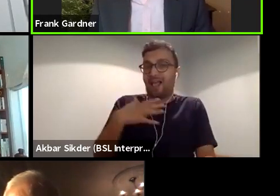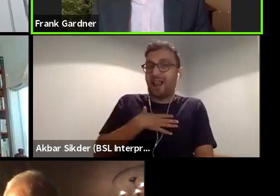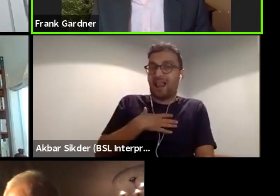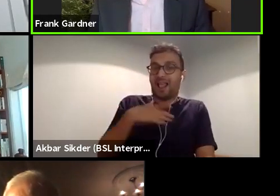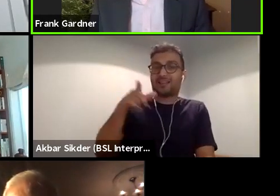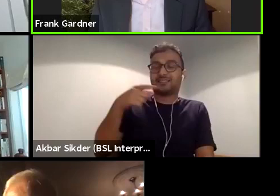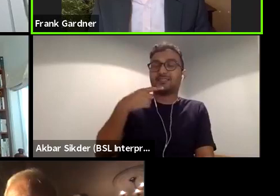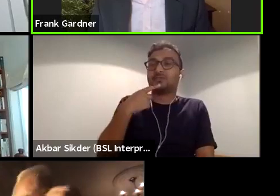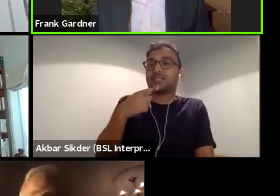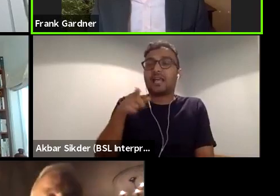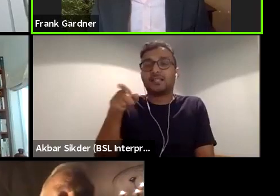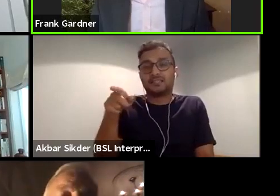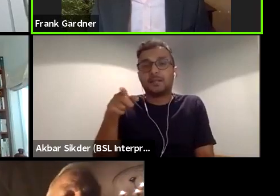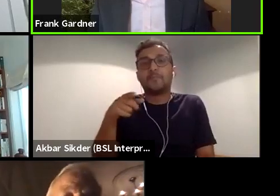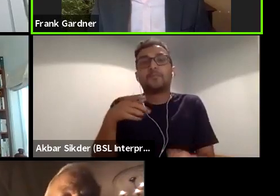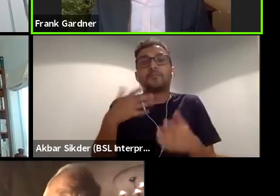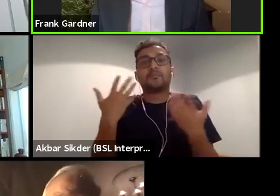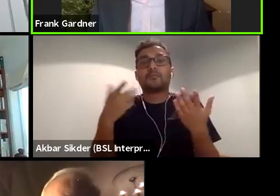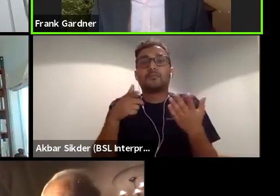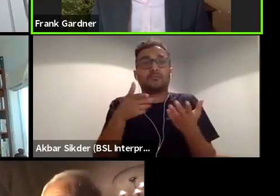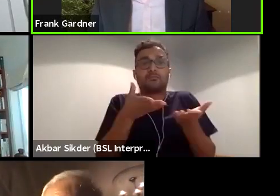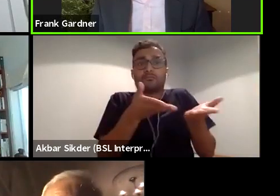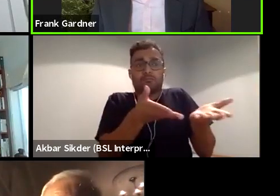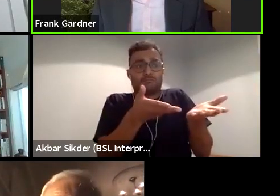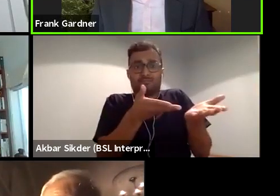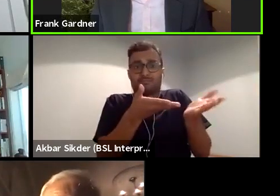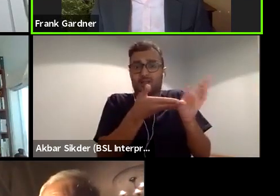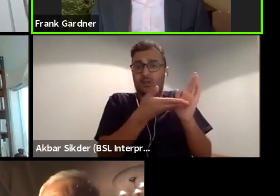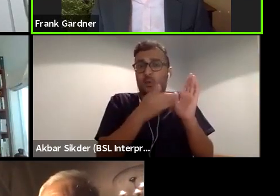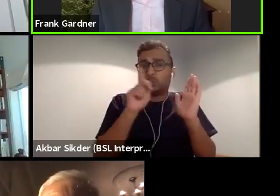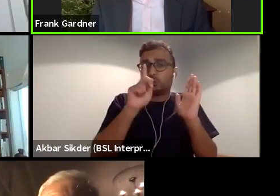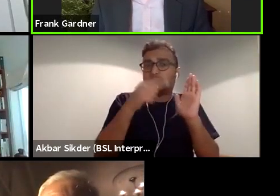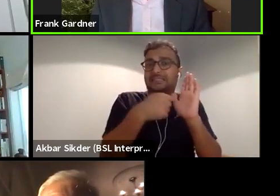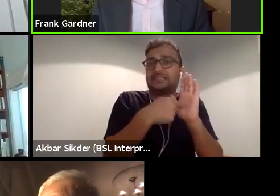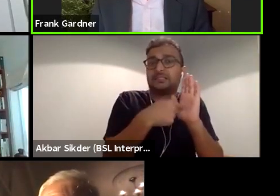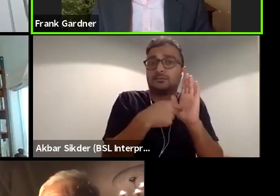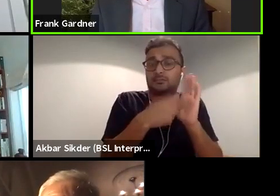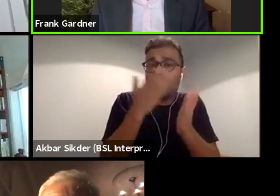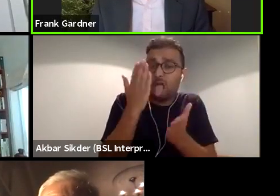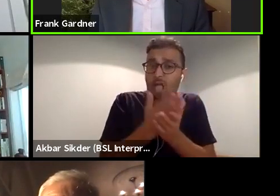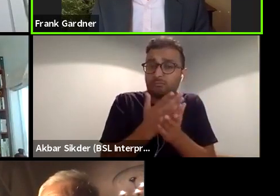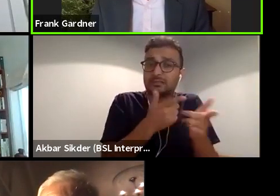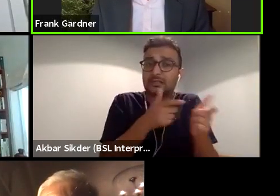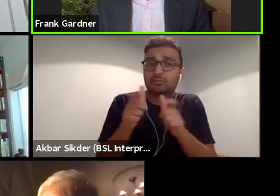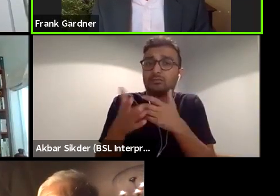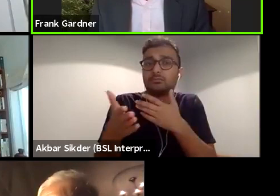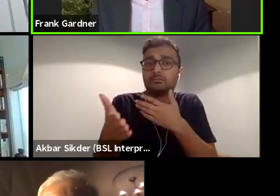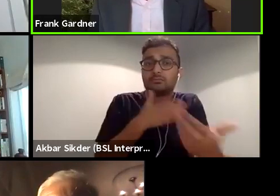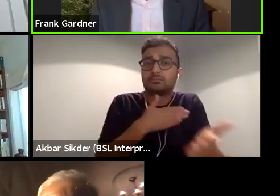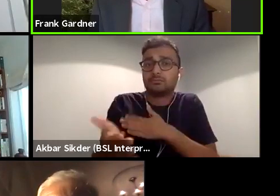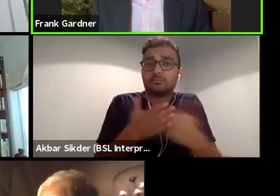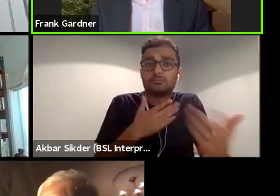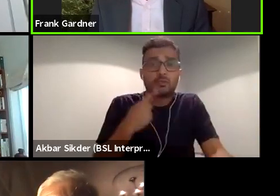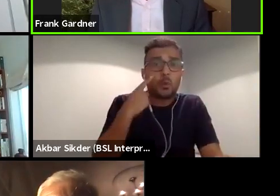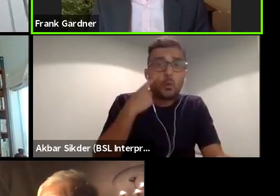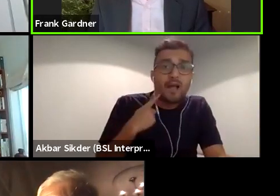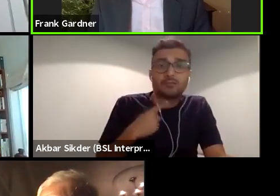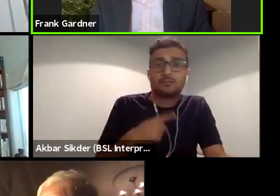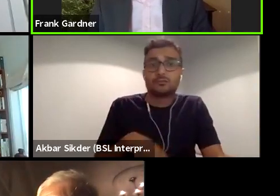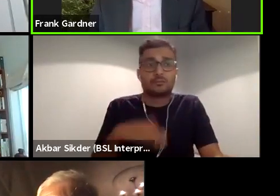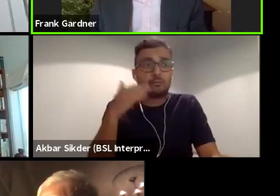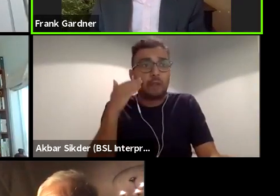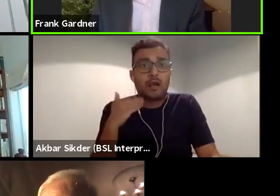think, let's call this what it is. It's terrorism. It's just as much terrorism as the person who goes around knifing people and shouting the